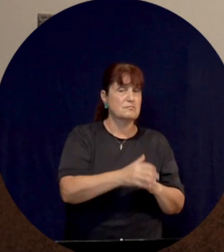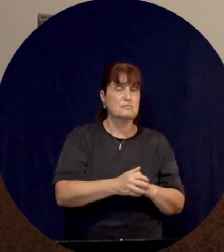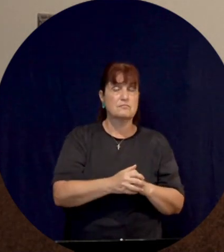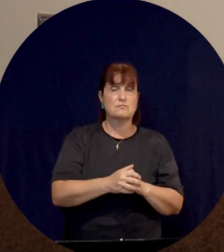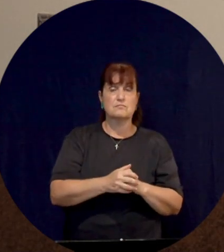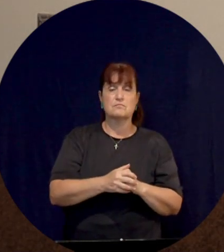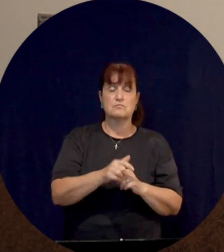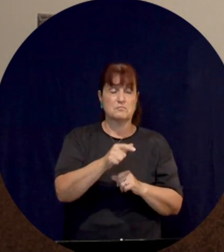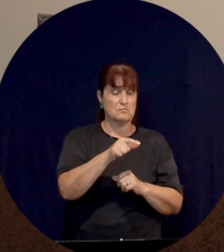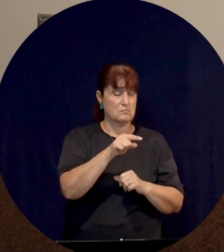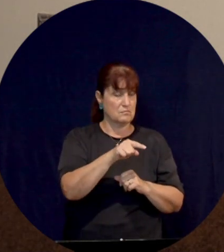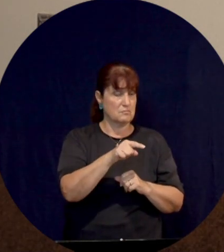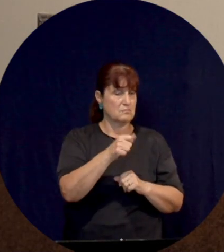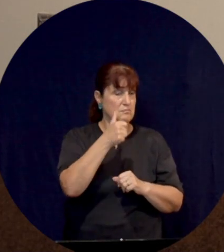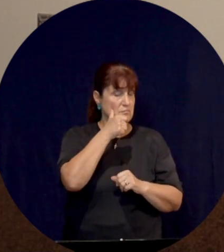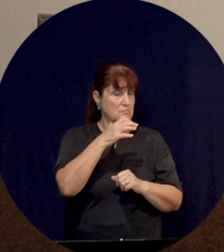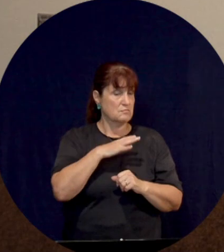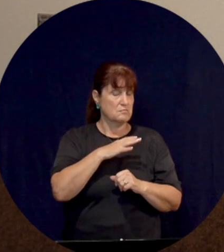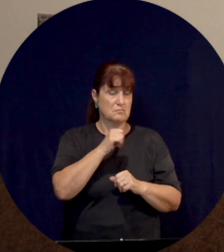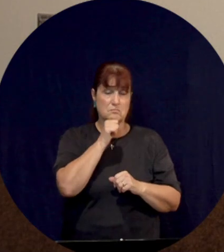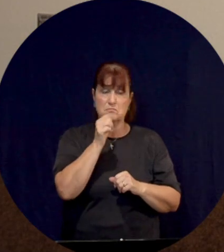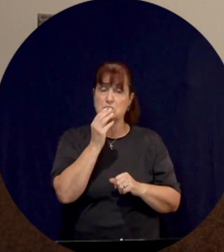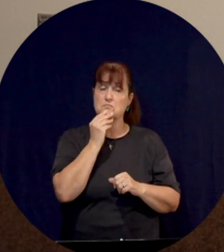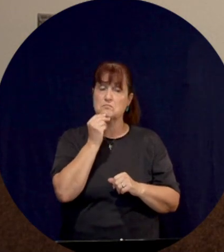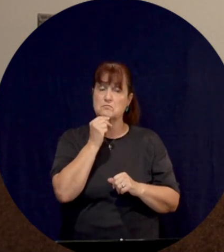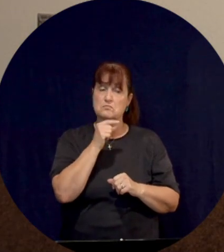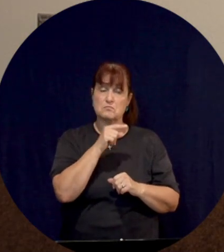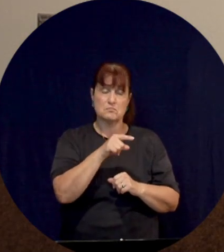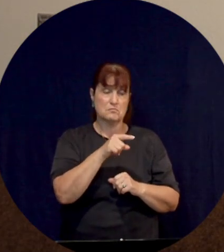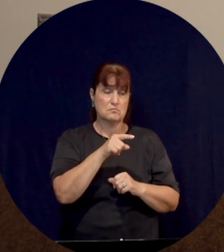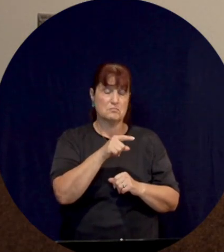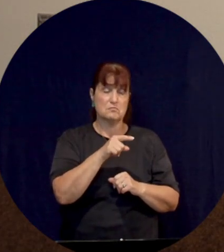this woman, though she was not a Jew, though she was a